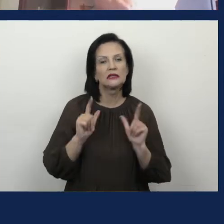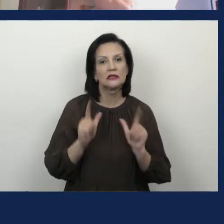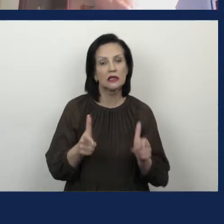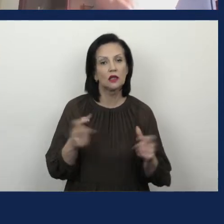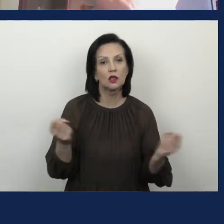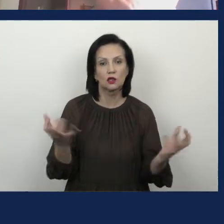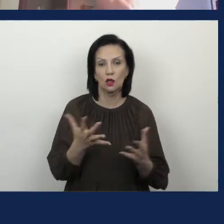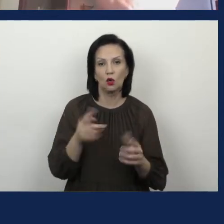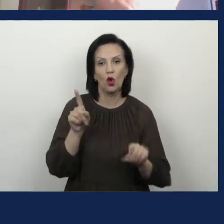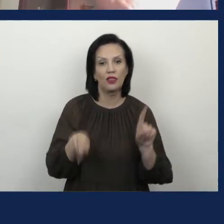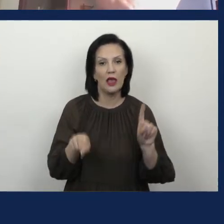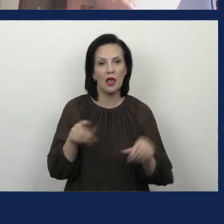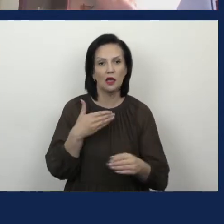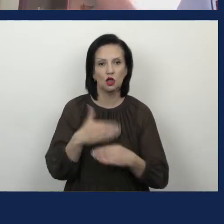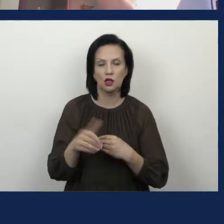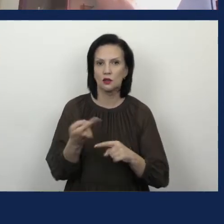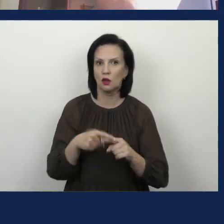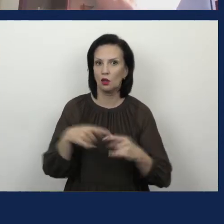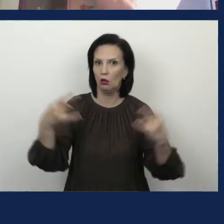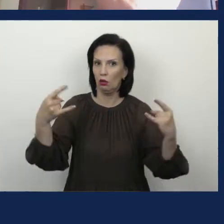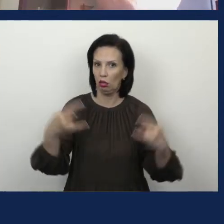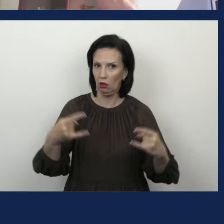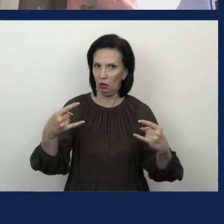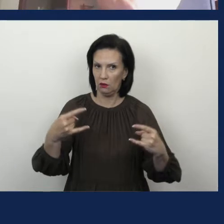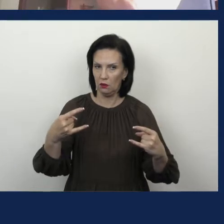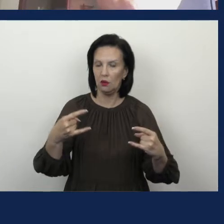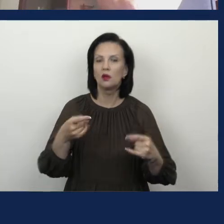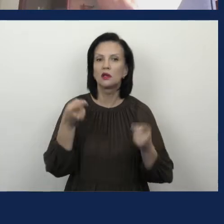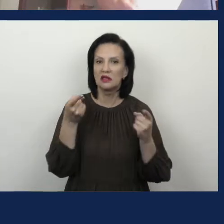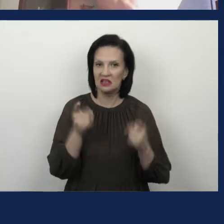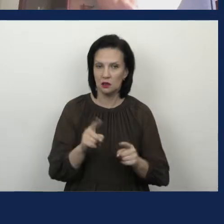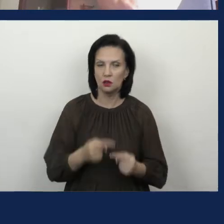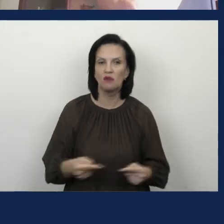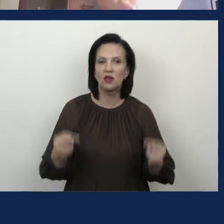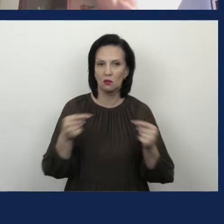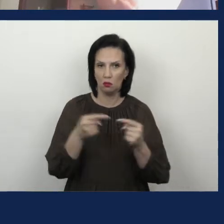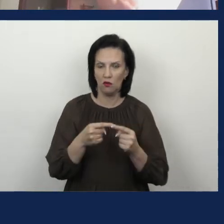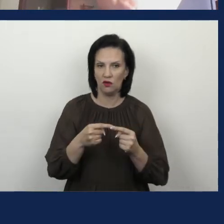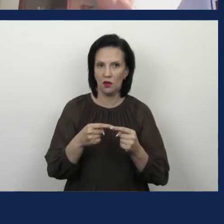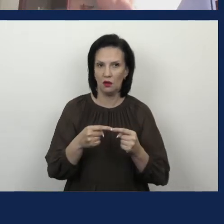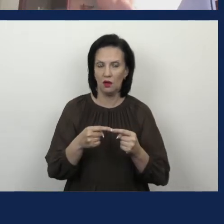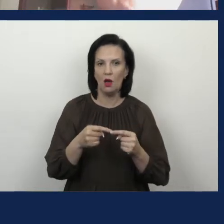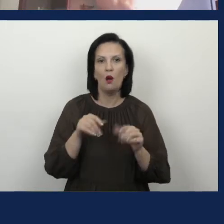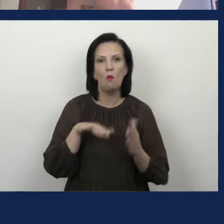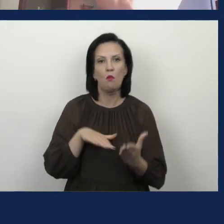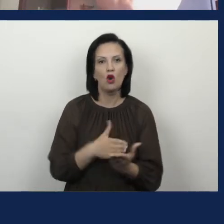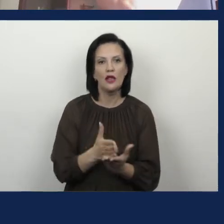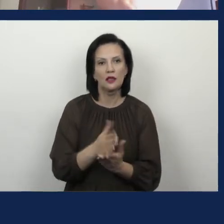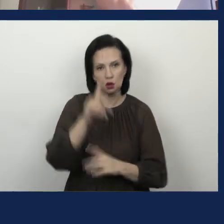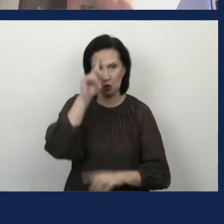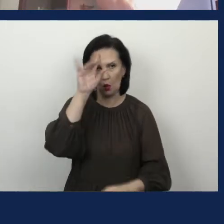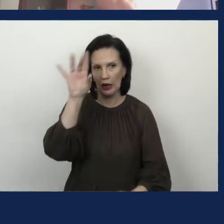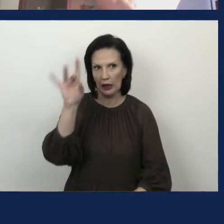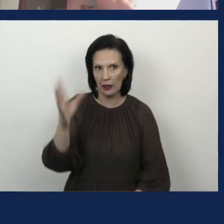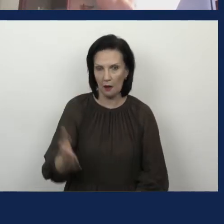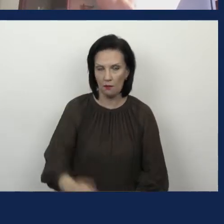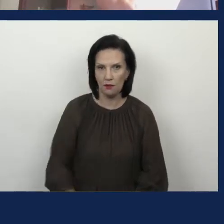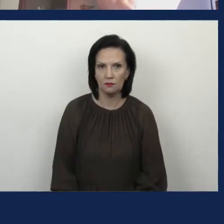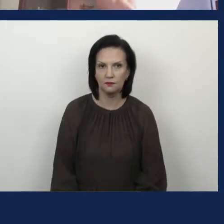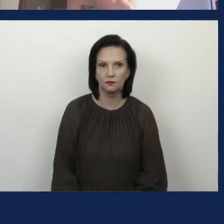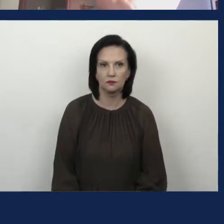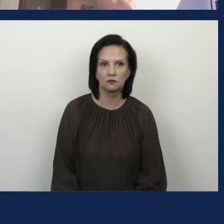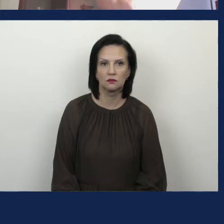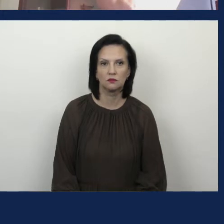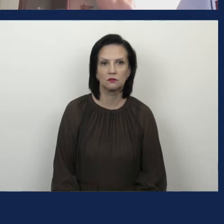television series did fit the definition of political advertising. The court